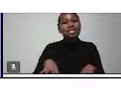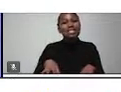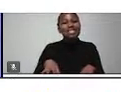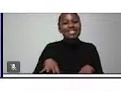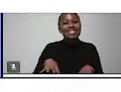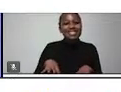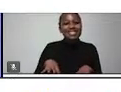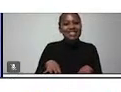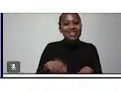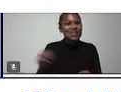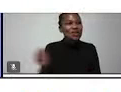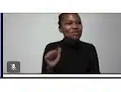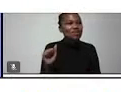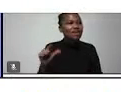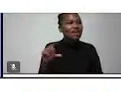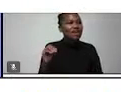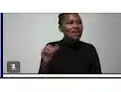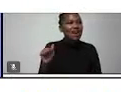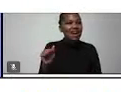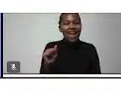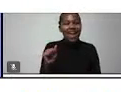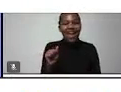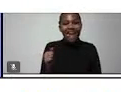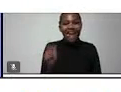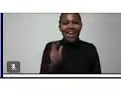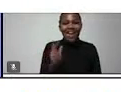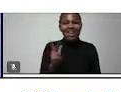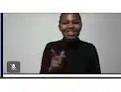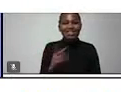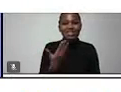of AGOA. And it was also mentioned that we